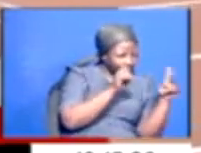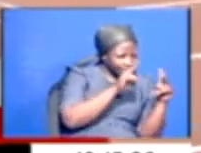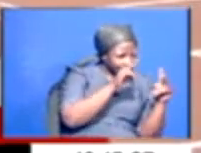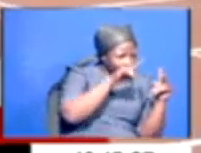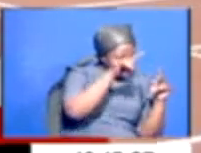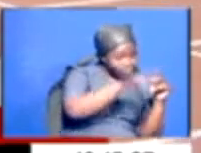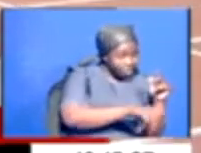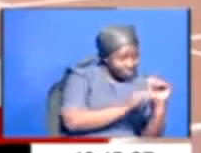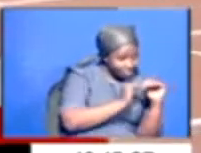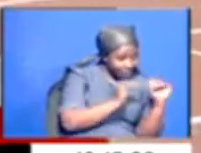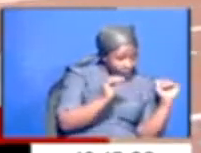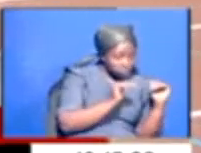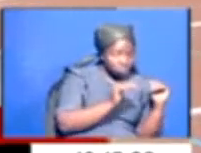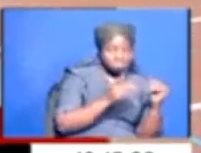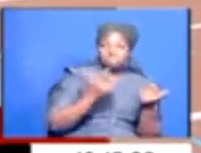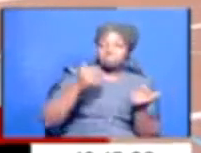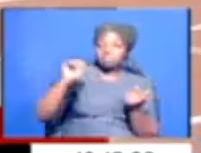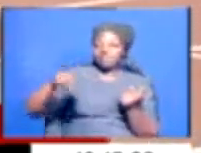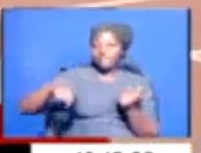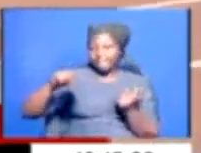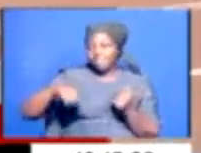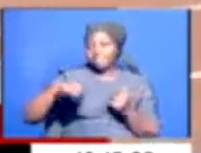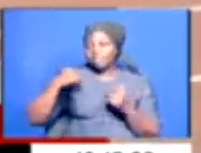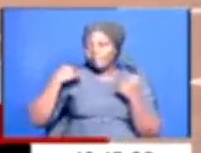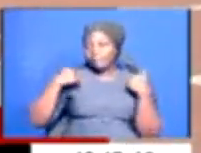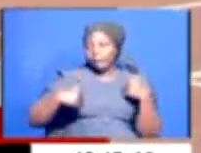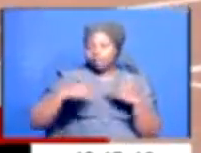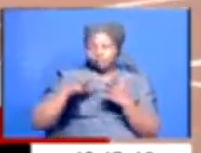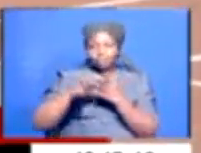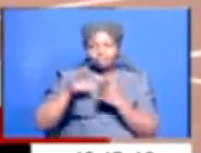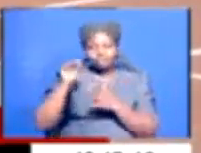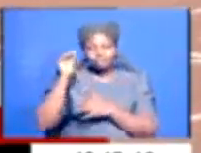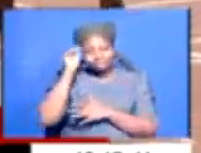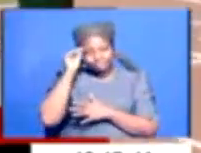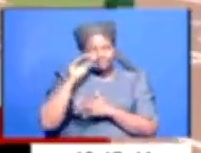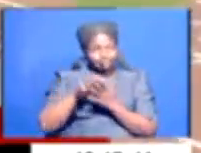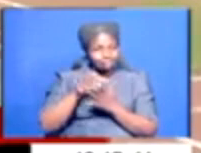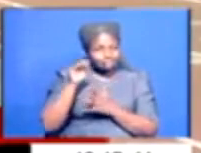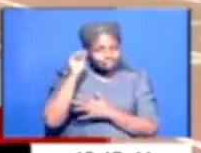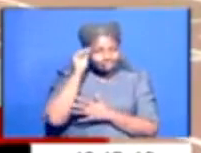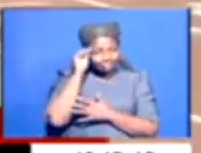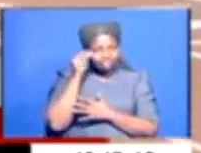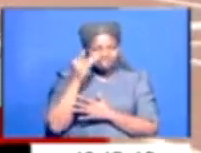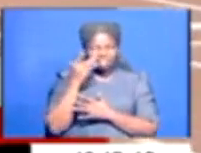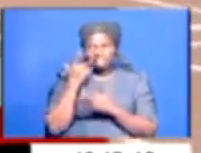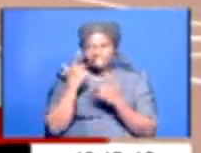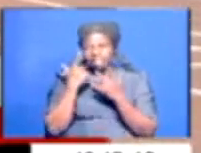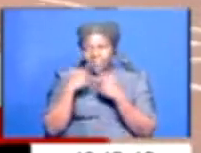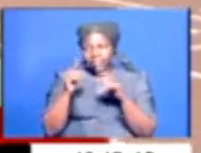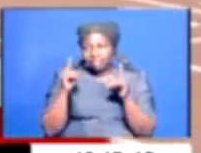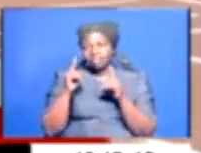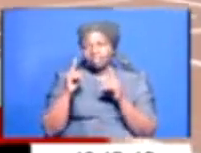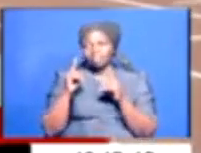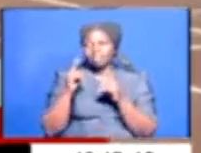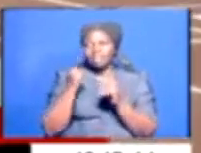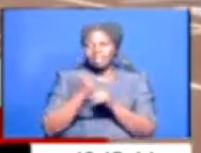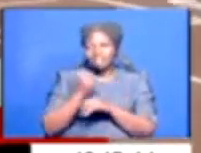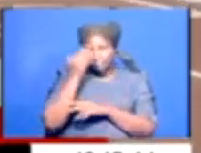was Alana, I was learning, but I did. Because my best was